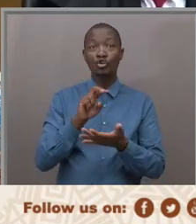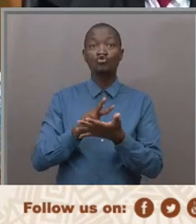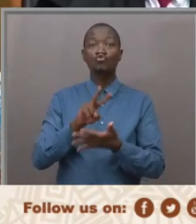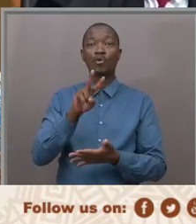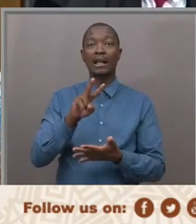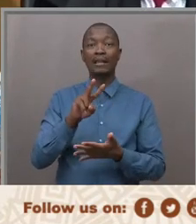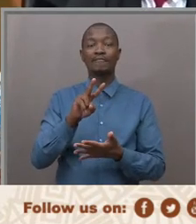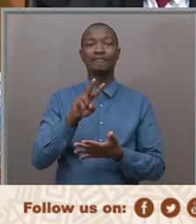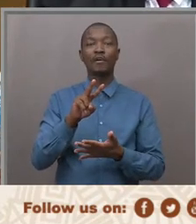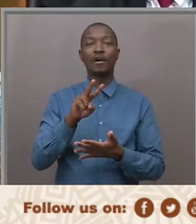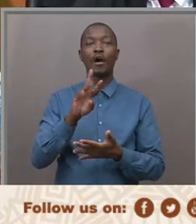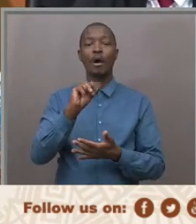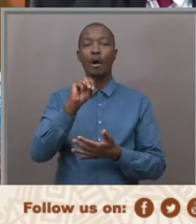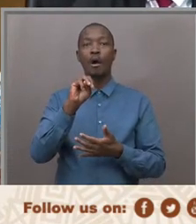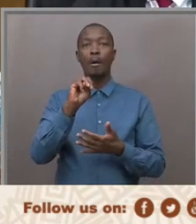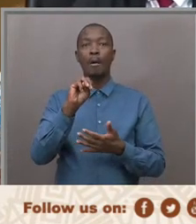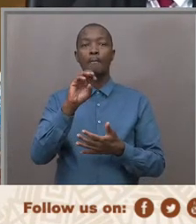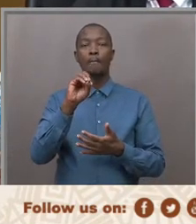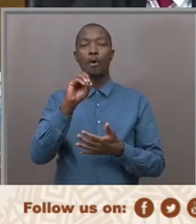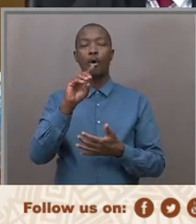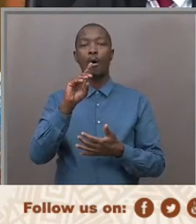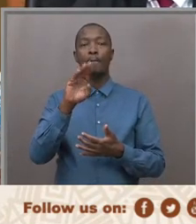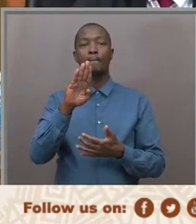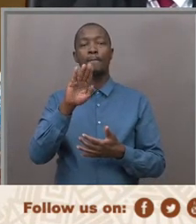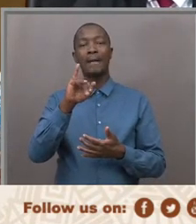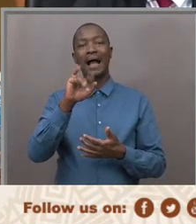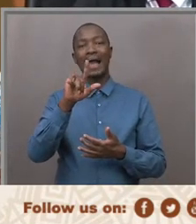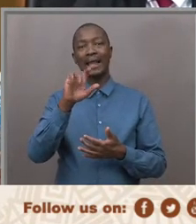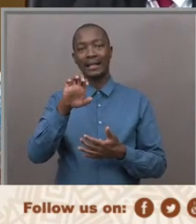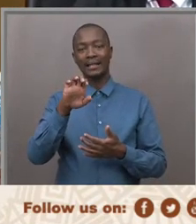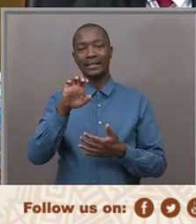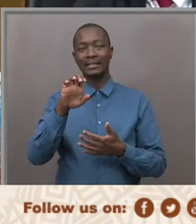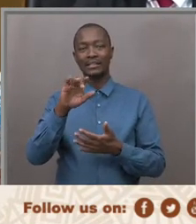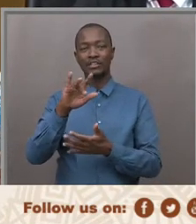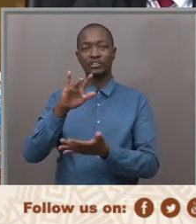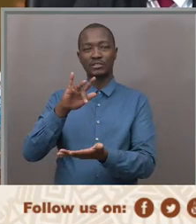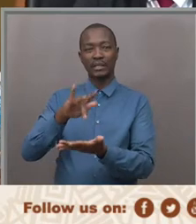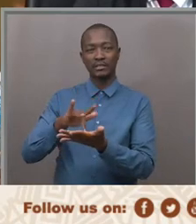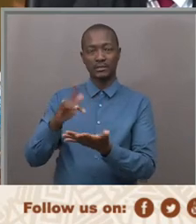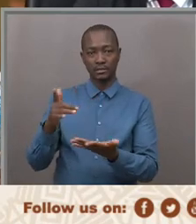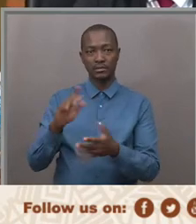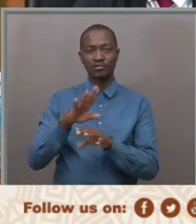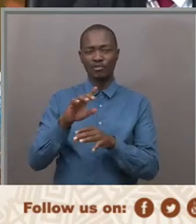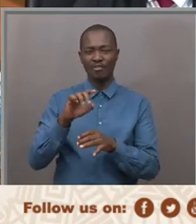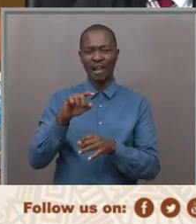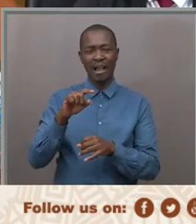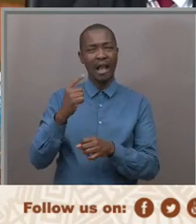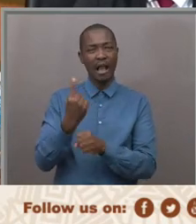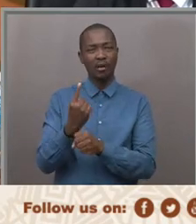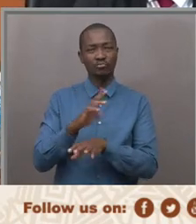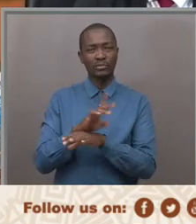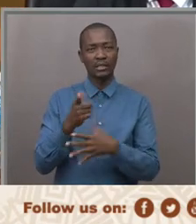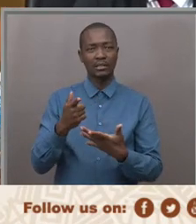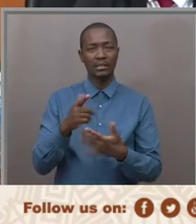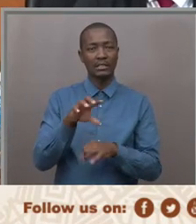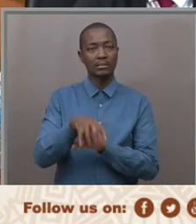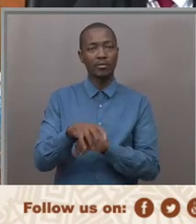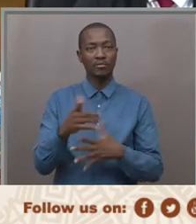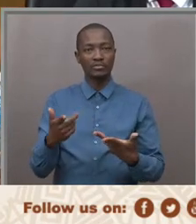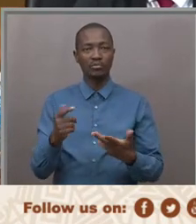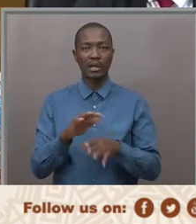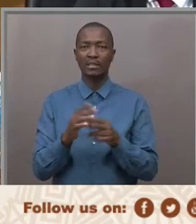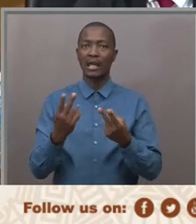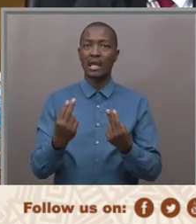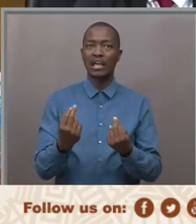stations. Now, mobile stations are important for areas that are... Gauteng is a province where there are new